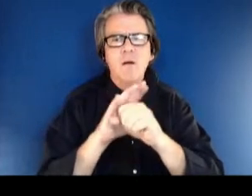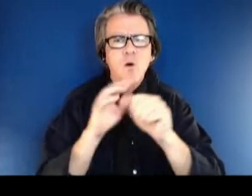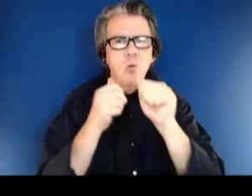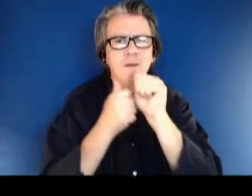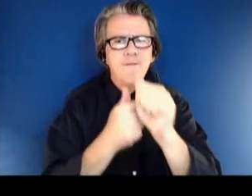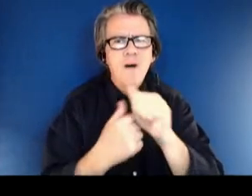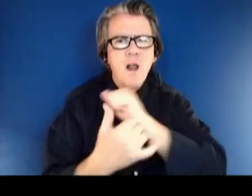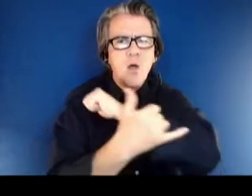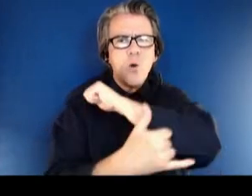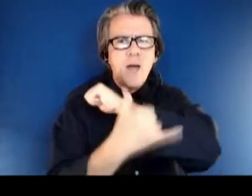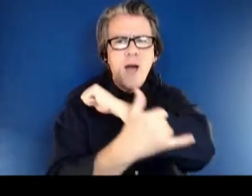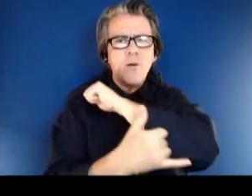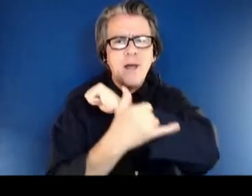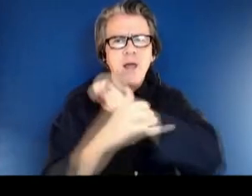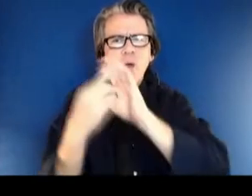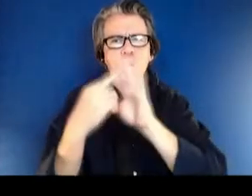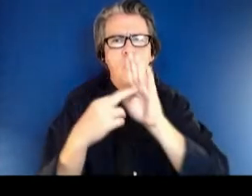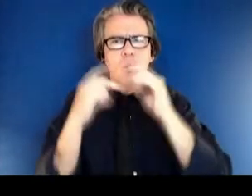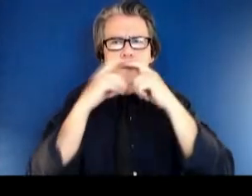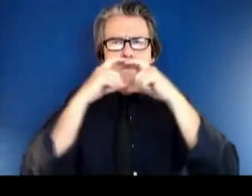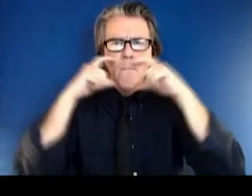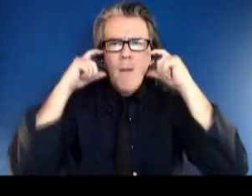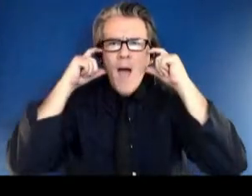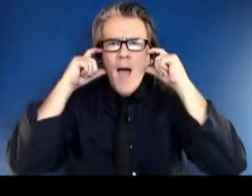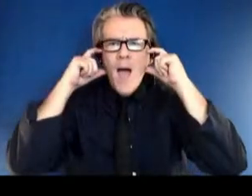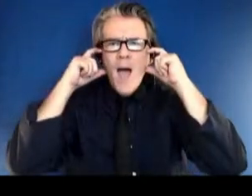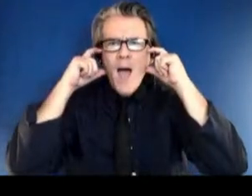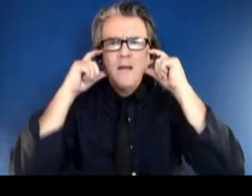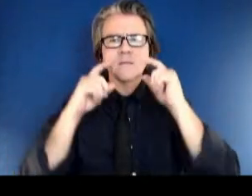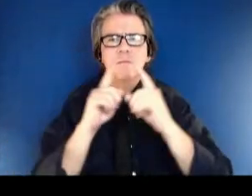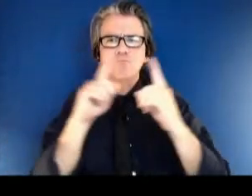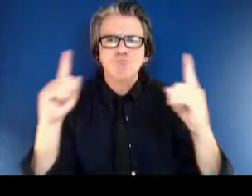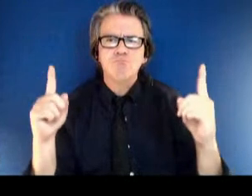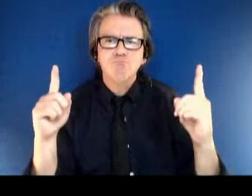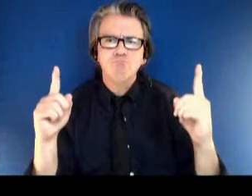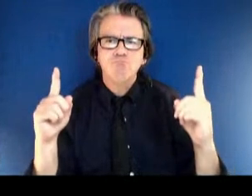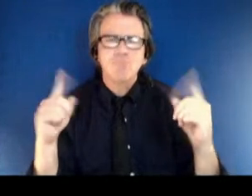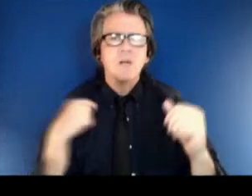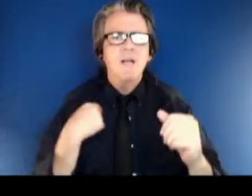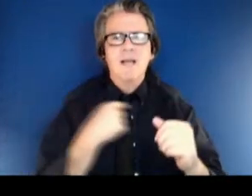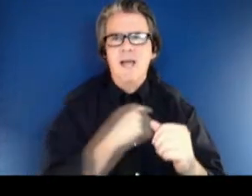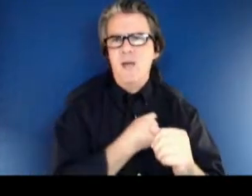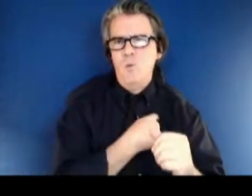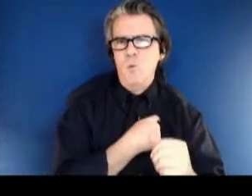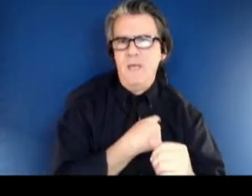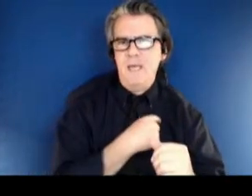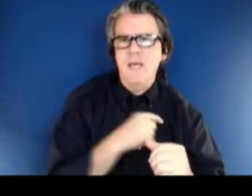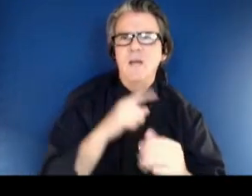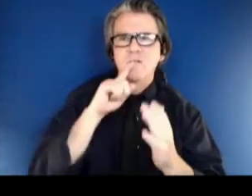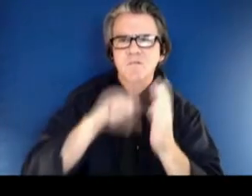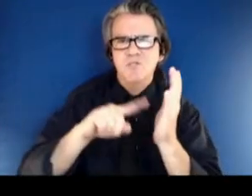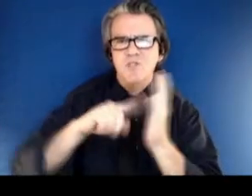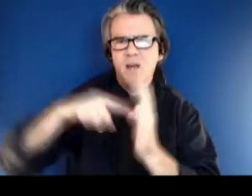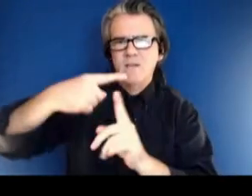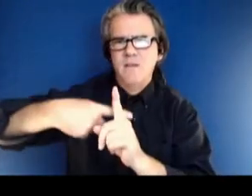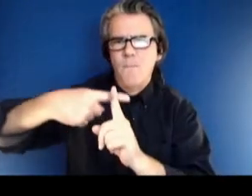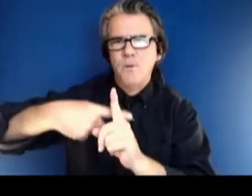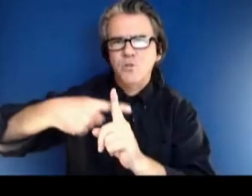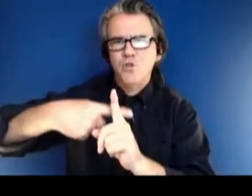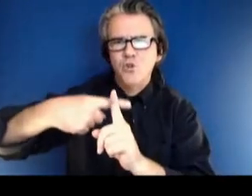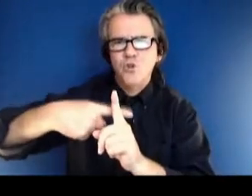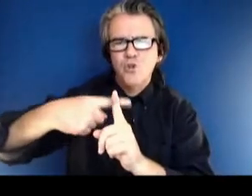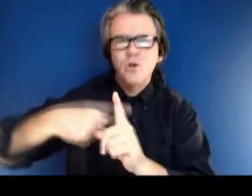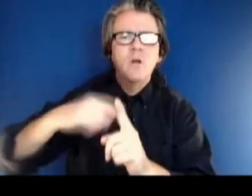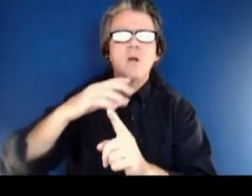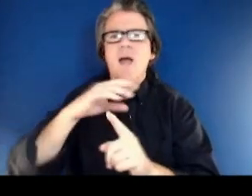county guidelines. That includes masks, social distancing, metering of individuals for indoor sites, and regular sanitation